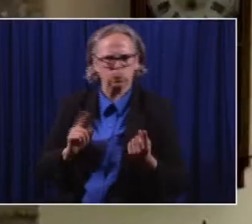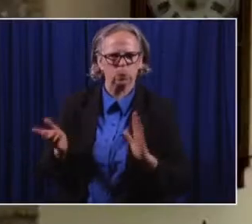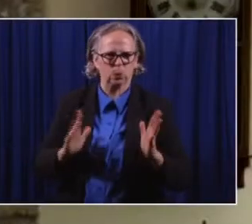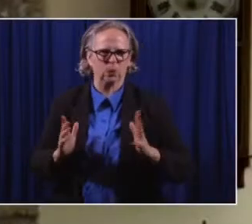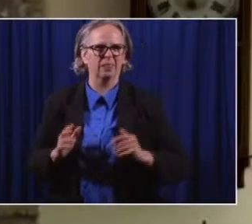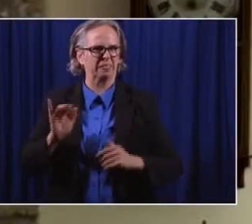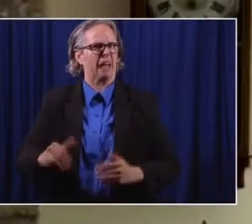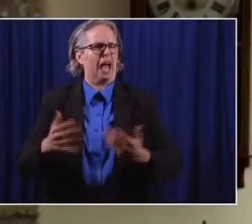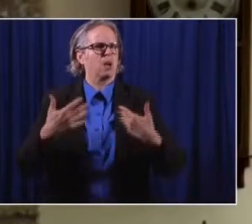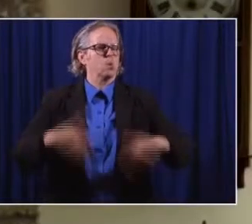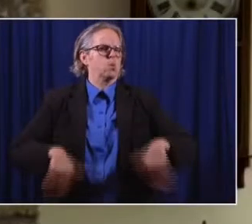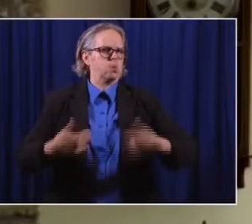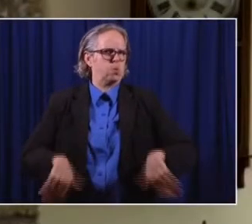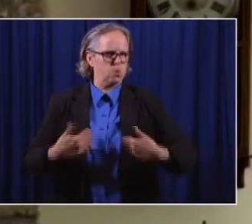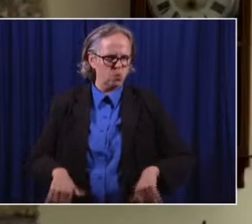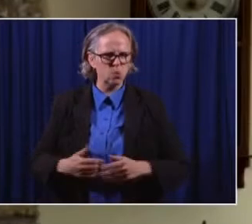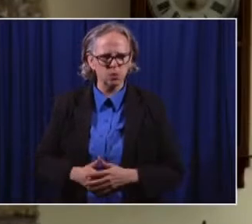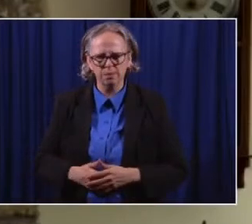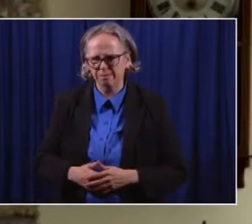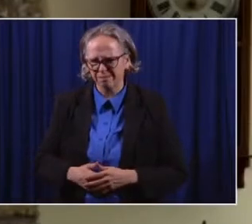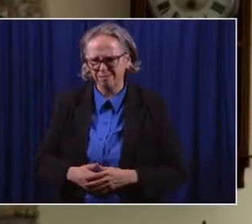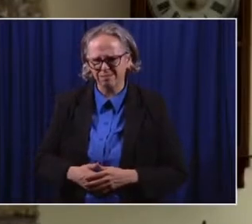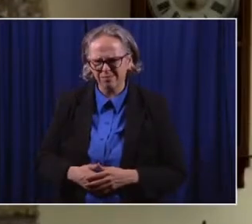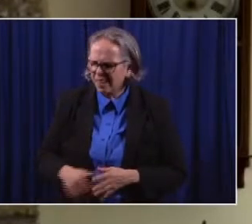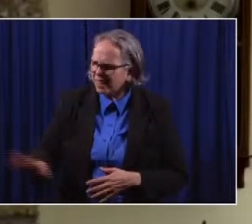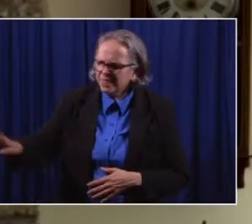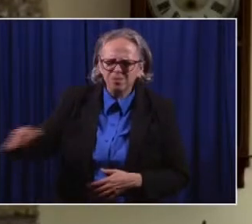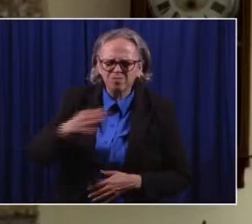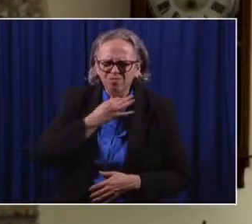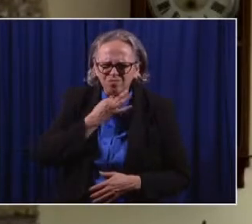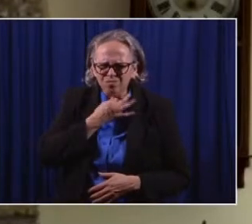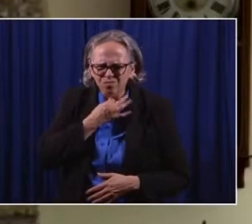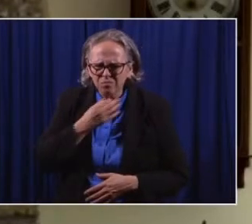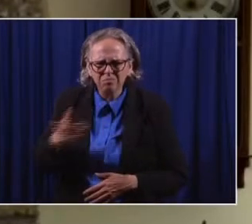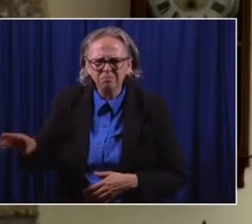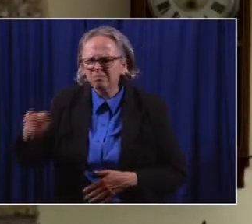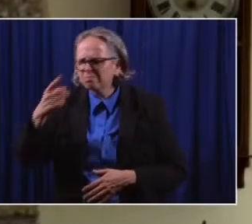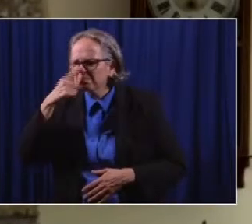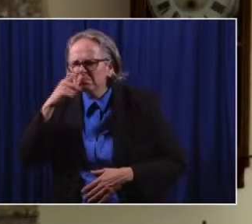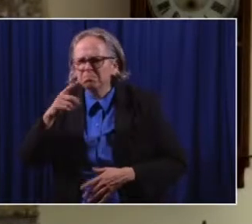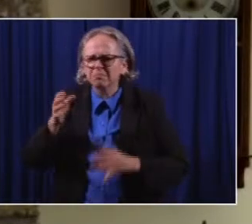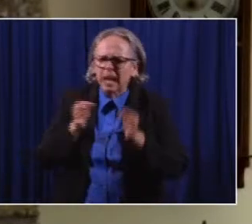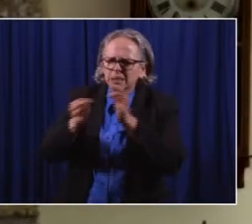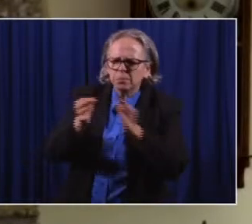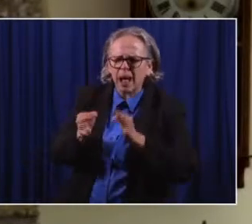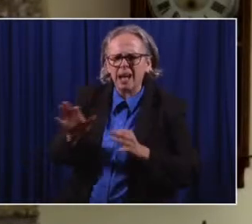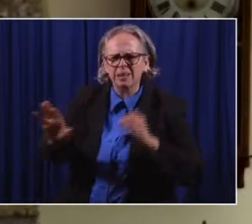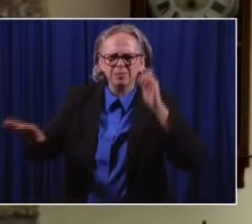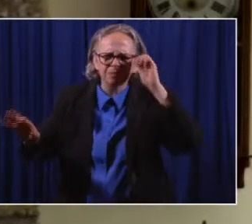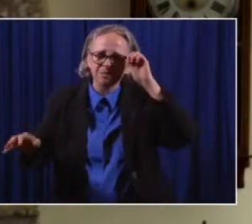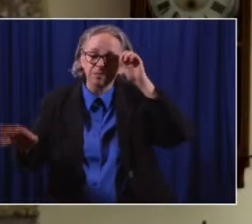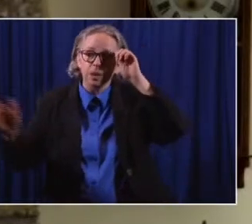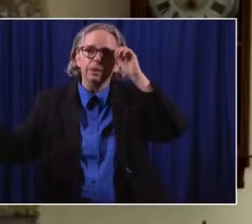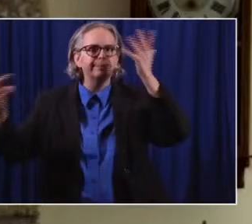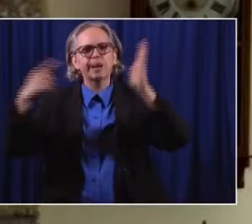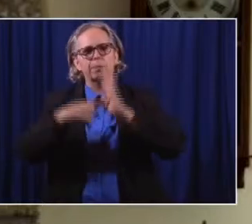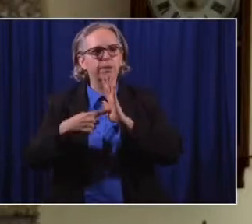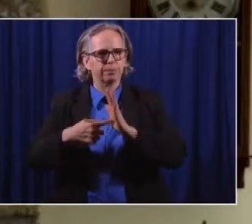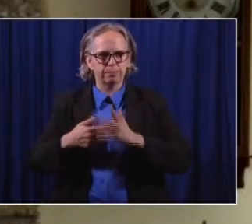And the factor, explain to me as a professional who's done this now an awful lot of